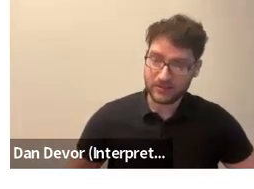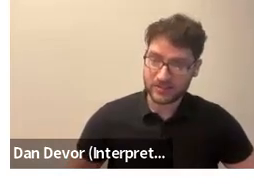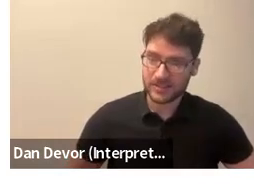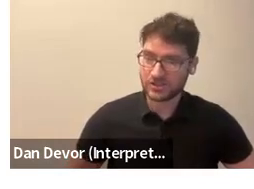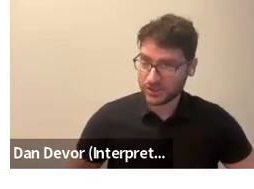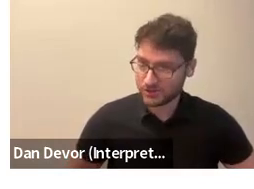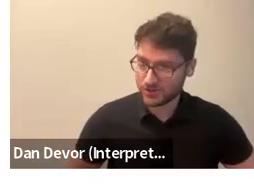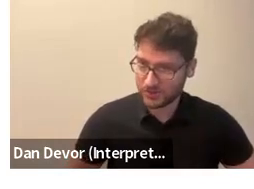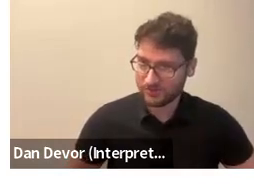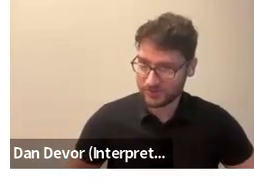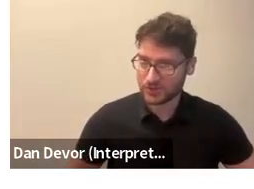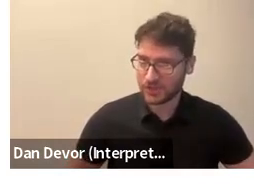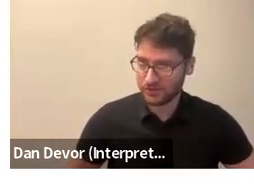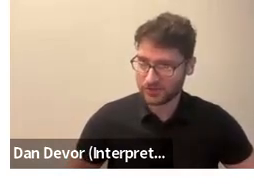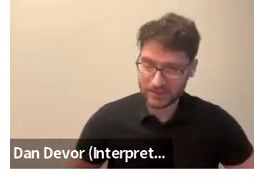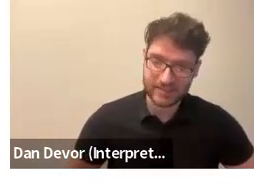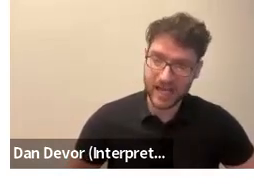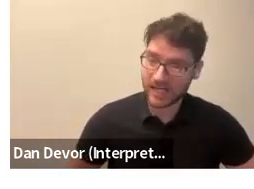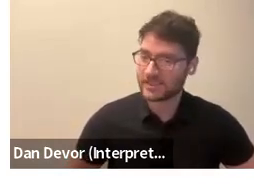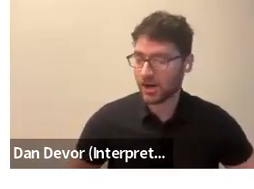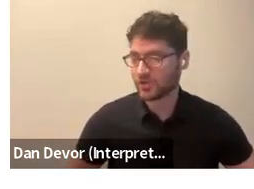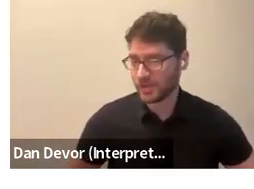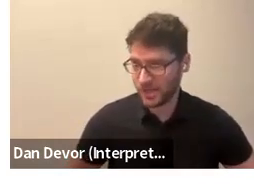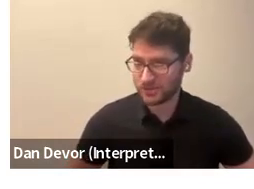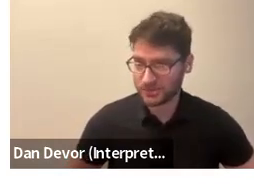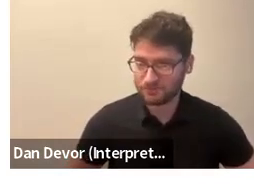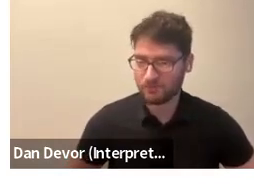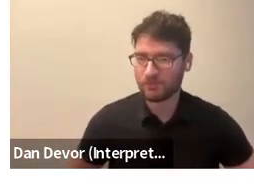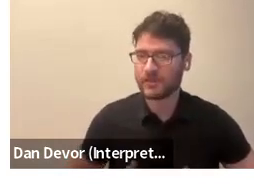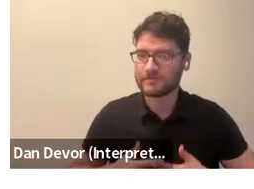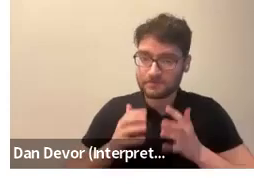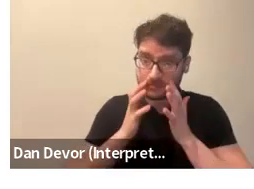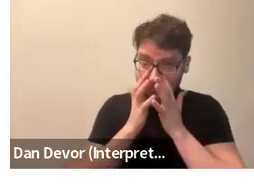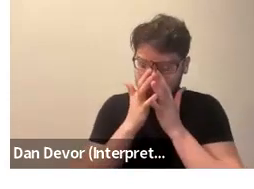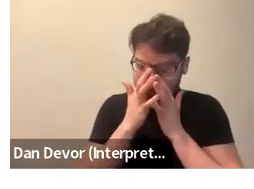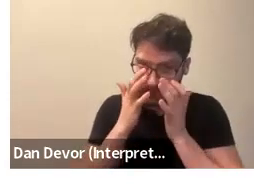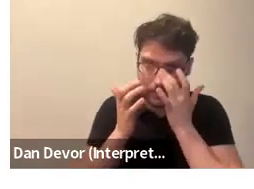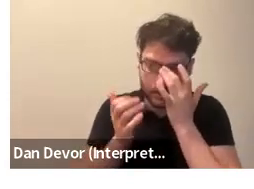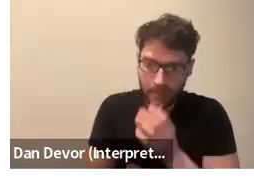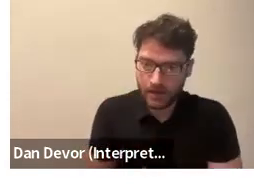American Sign Language is a gestural visual language. It is not an auditory language.